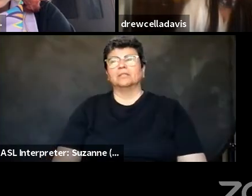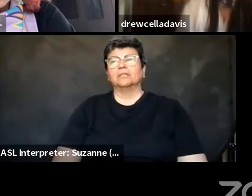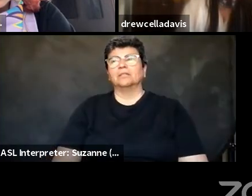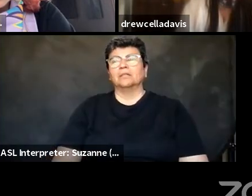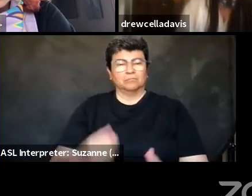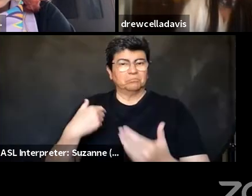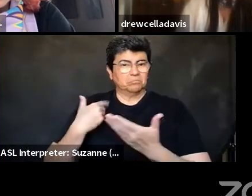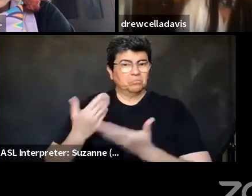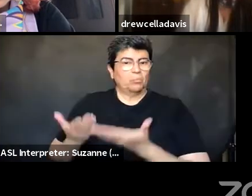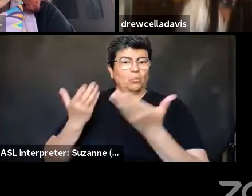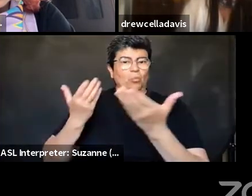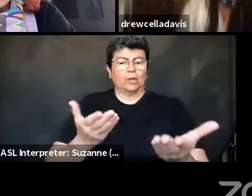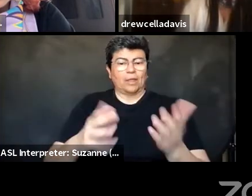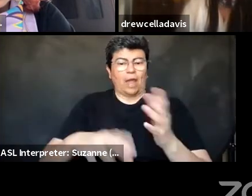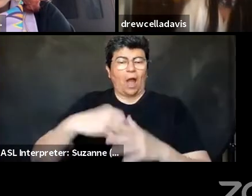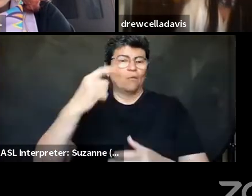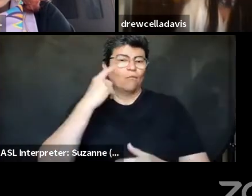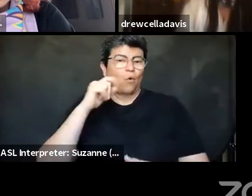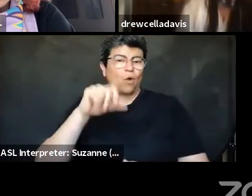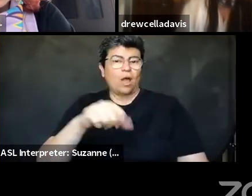bring them out for other